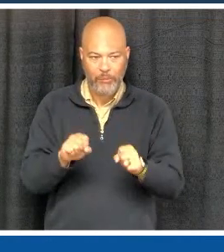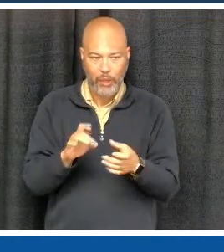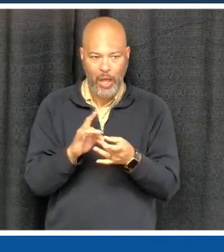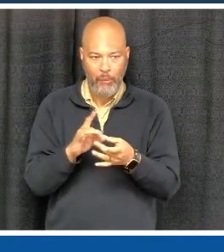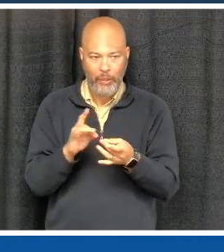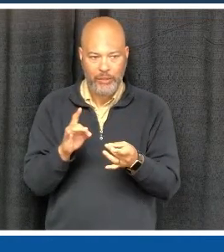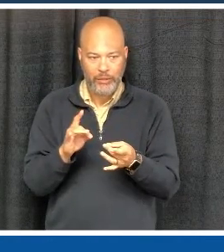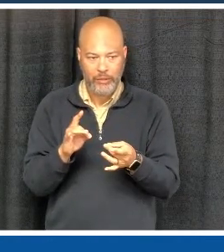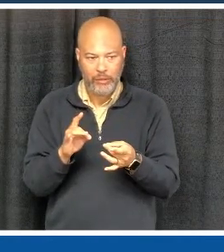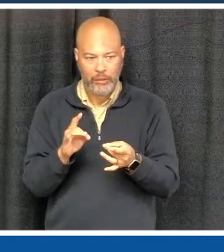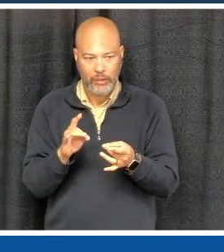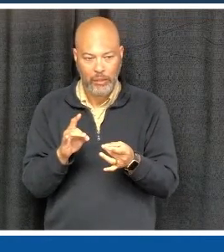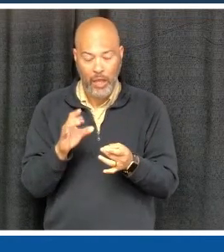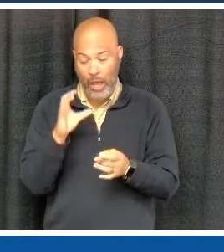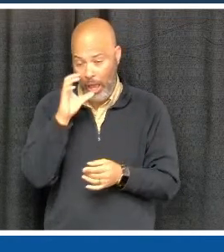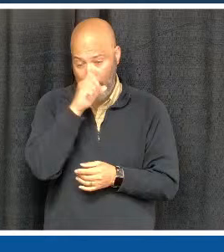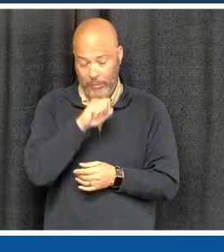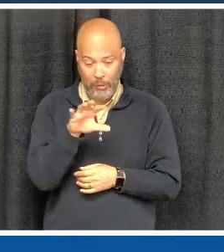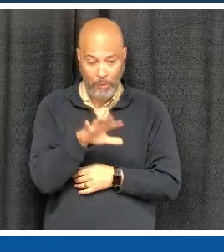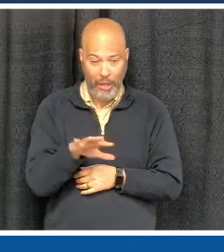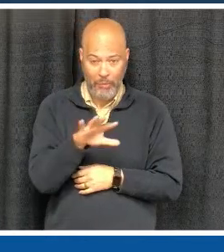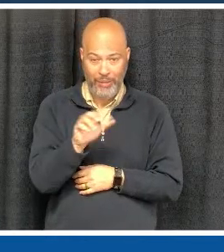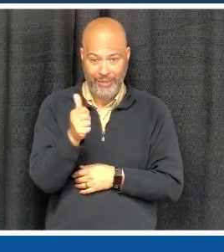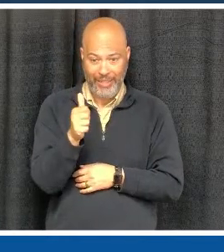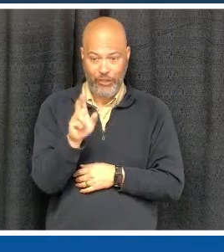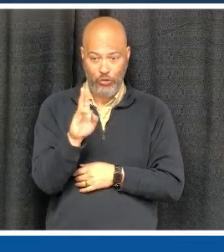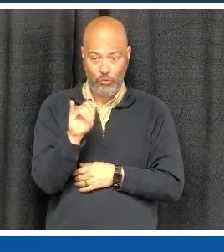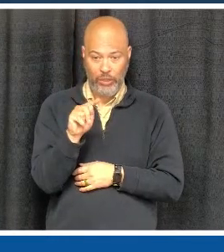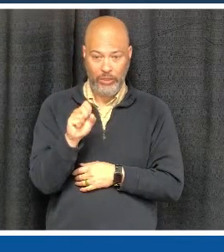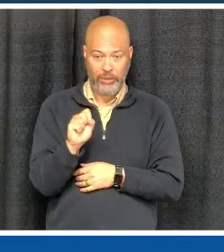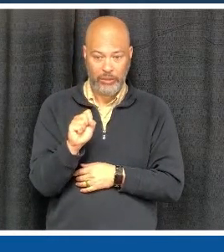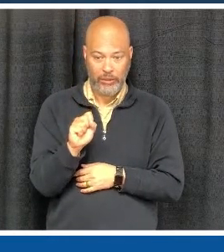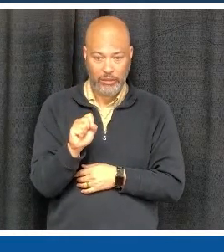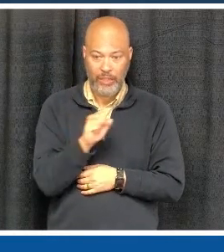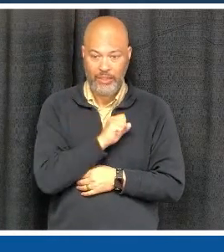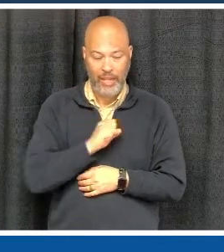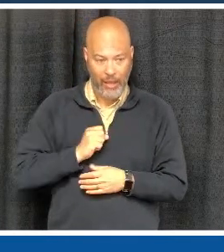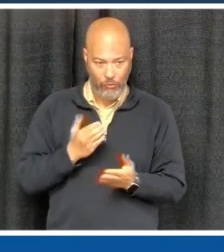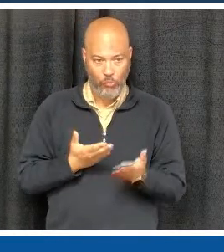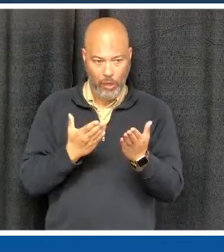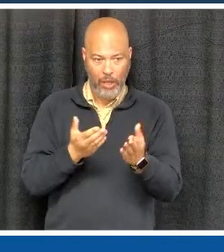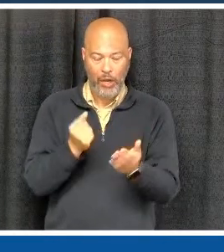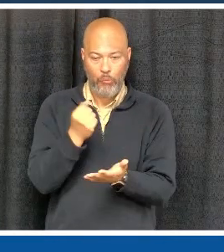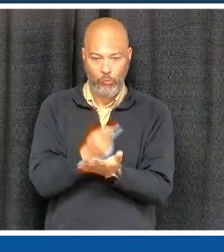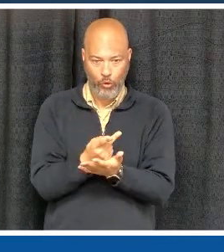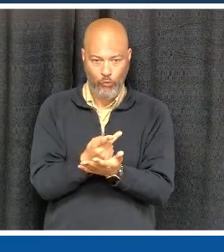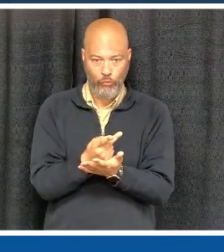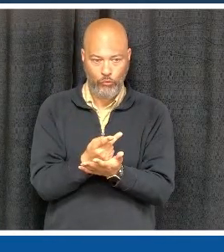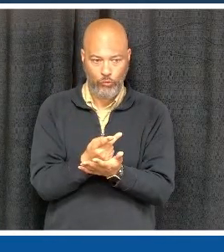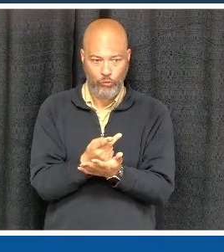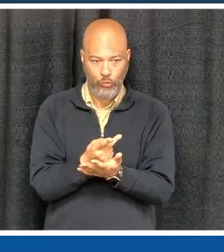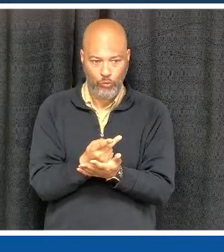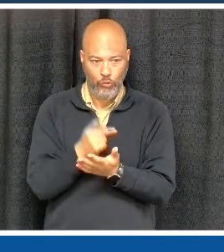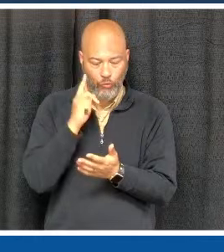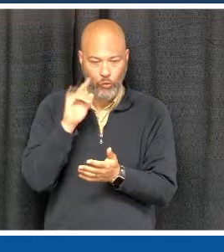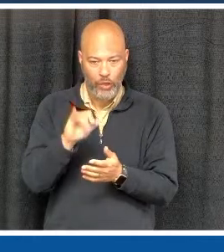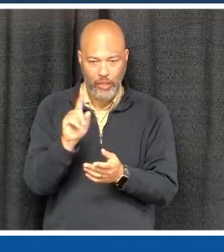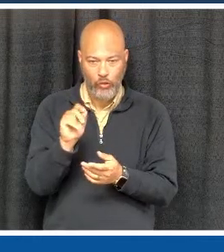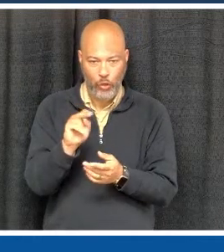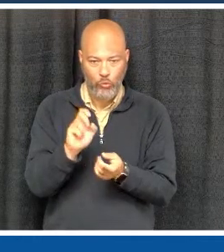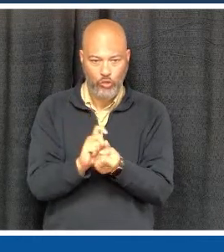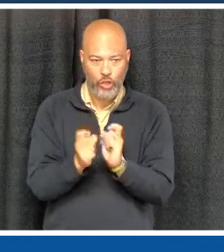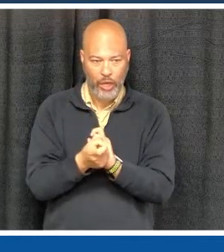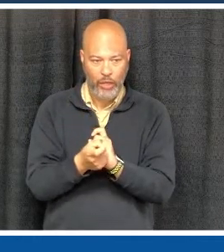listed. Historical estimates would put it at 10 units, and the staff did recommend approval of that zoning change. It